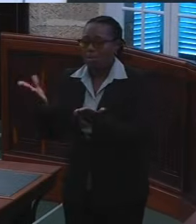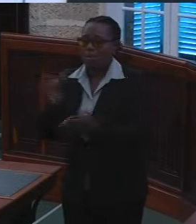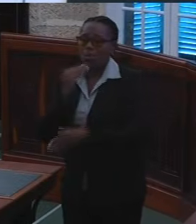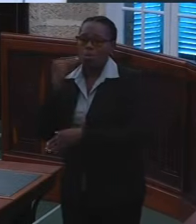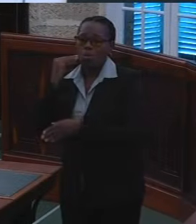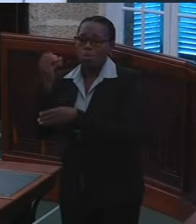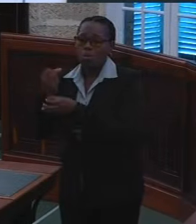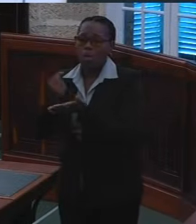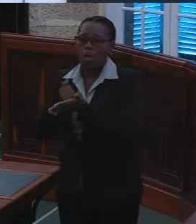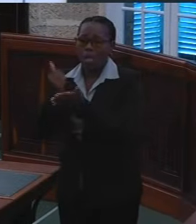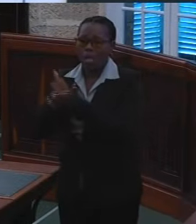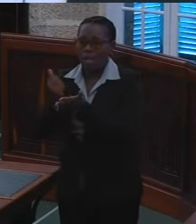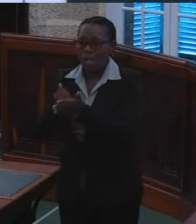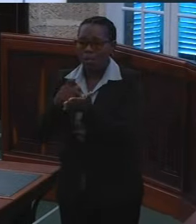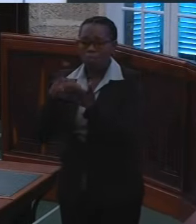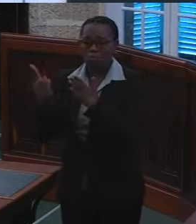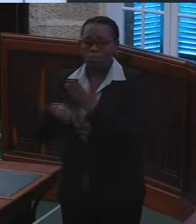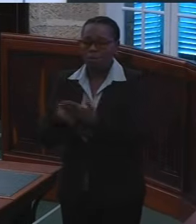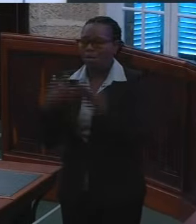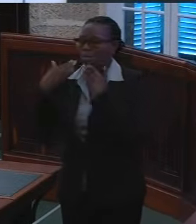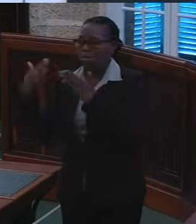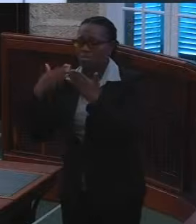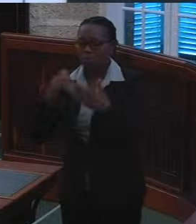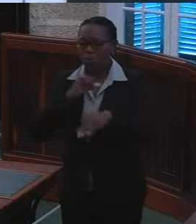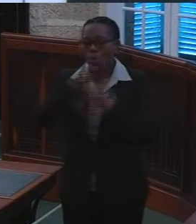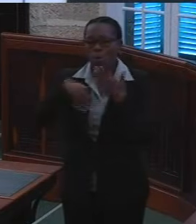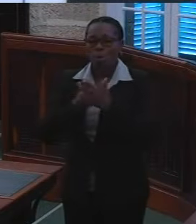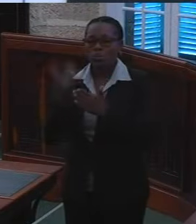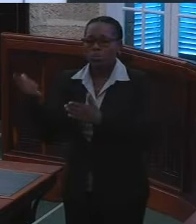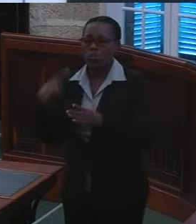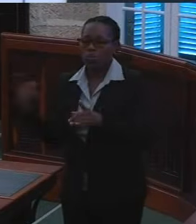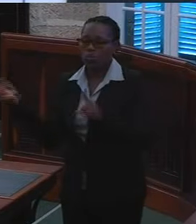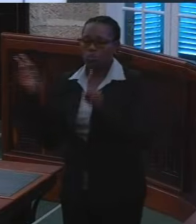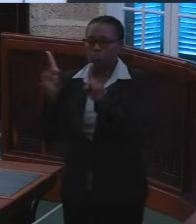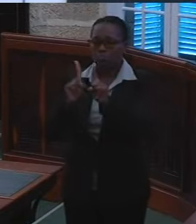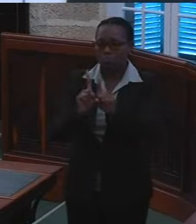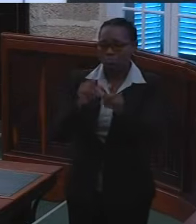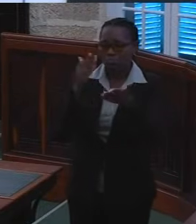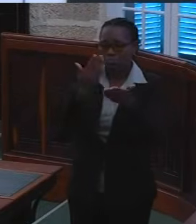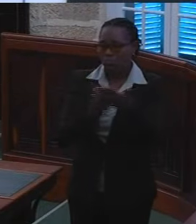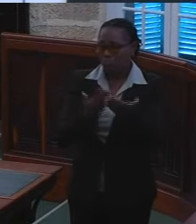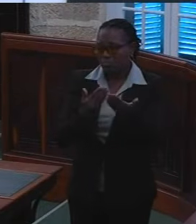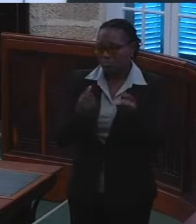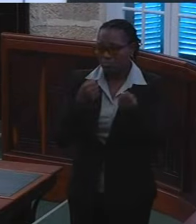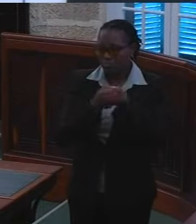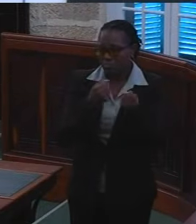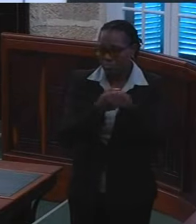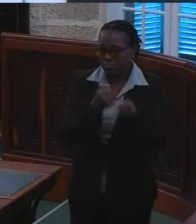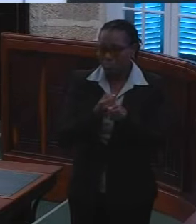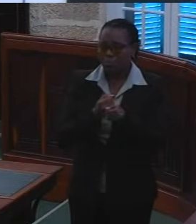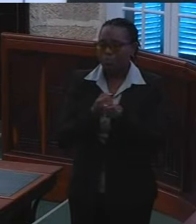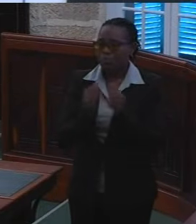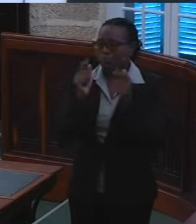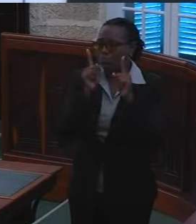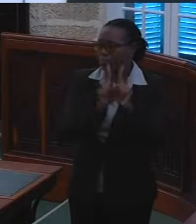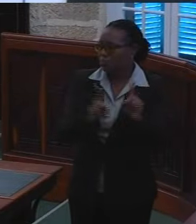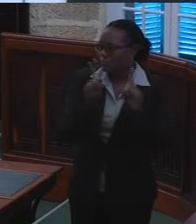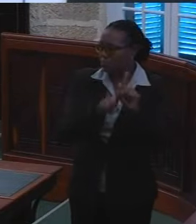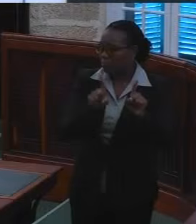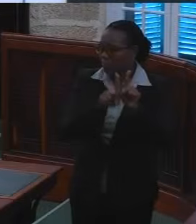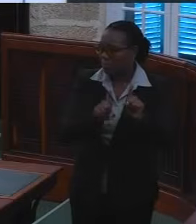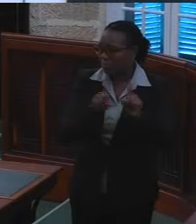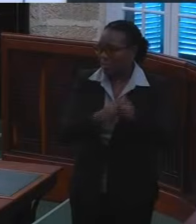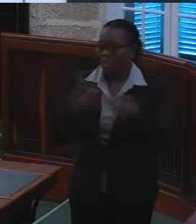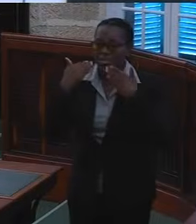and I want to thank all of the workers who are the companion workers, sir, because they go to work and they give 150% for this country